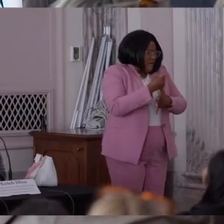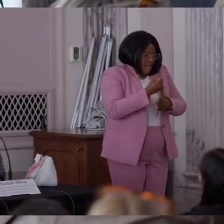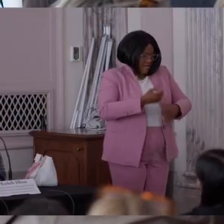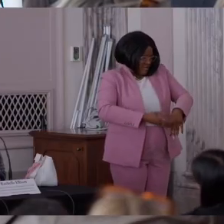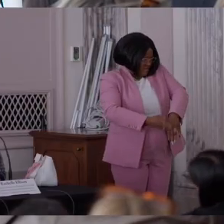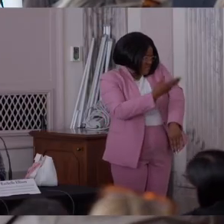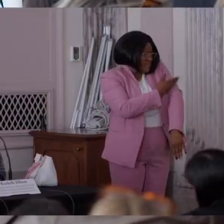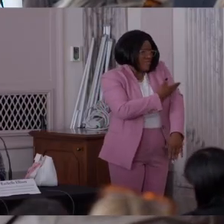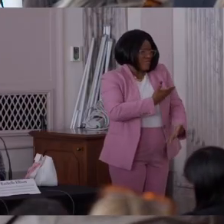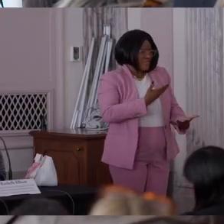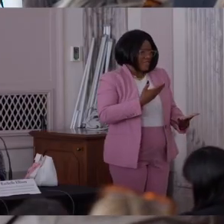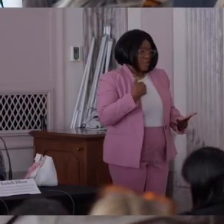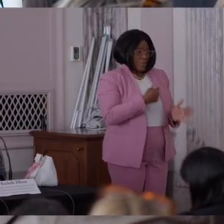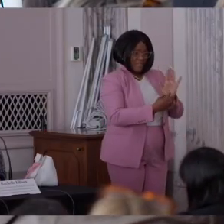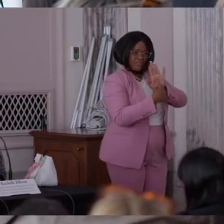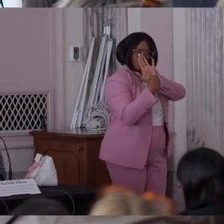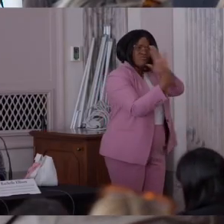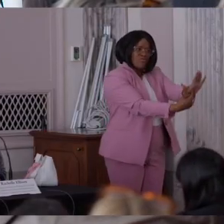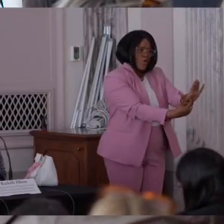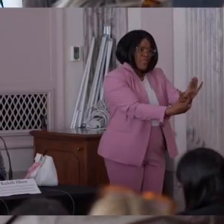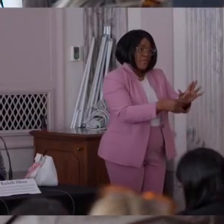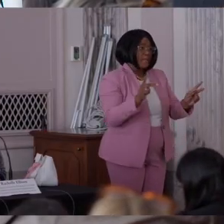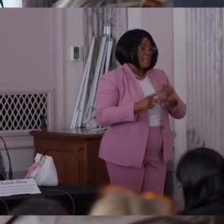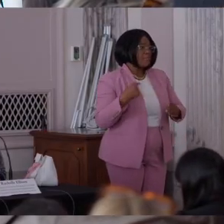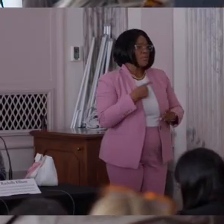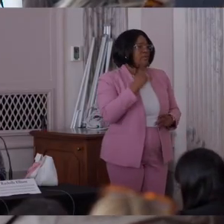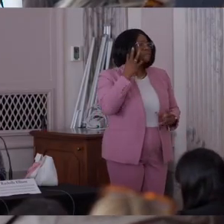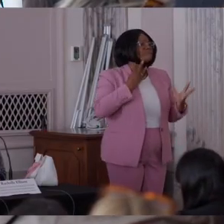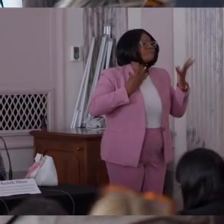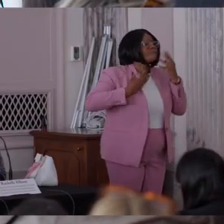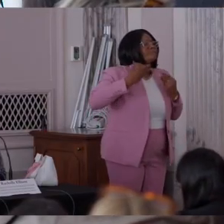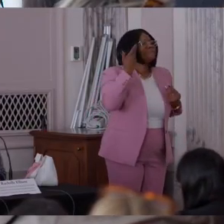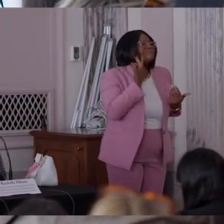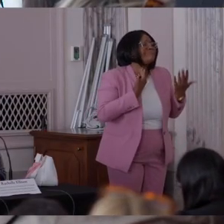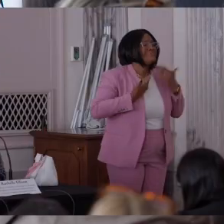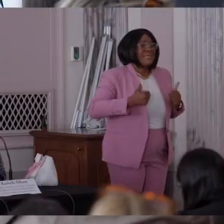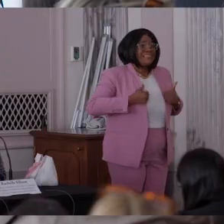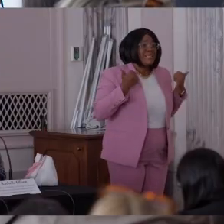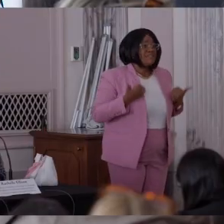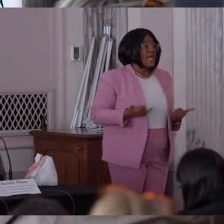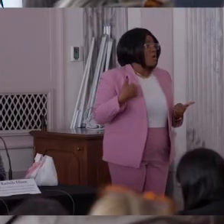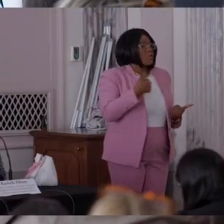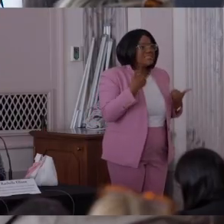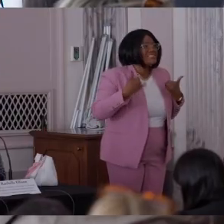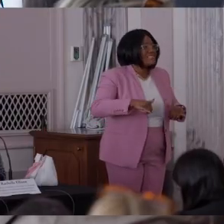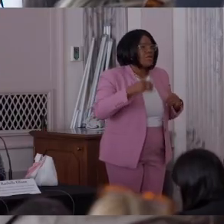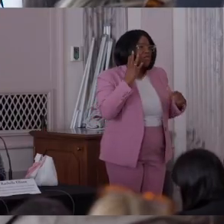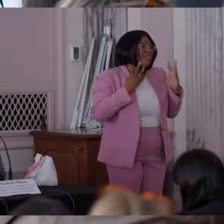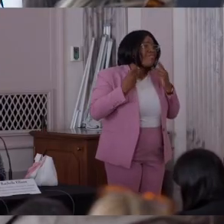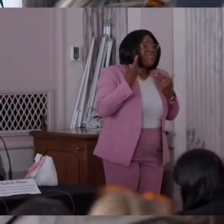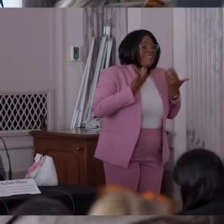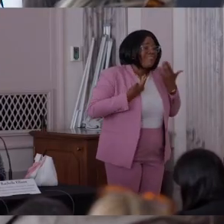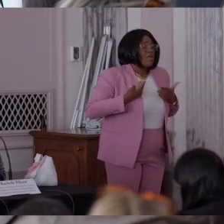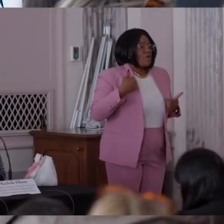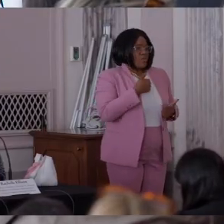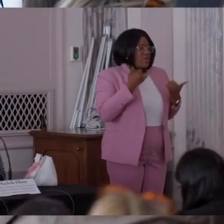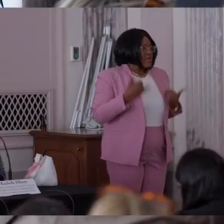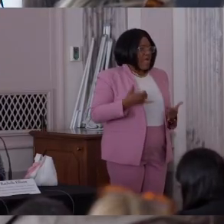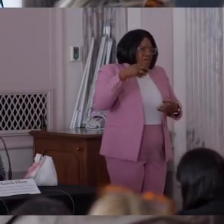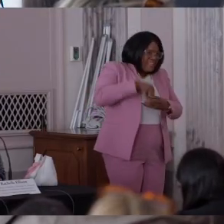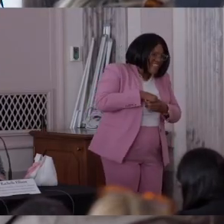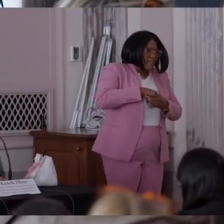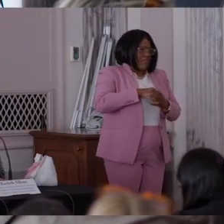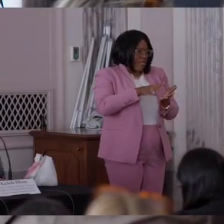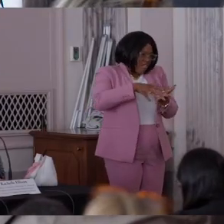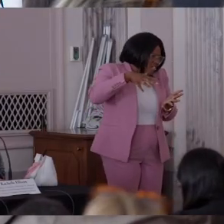be shown to them firsthand by the people who have experienced it, lived through it, and are still living through it, and are productive members of society